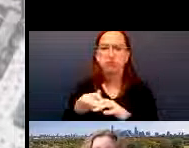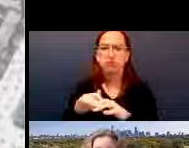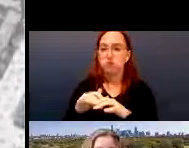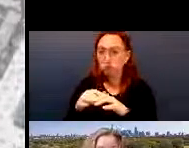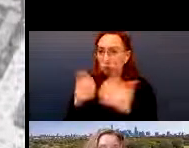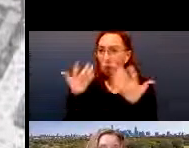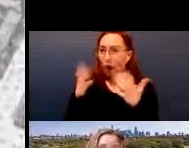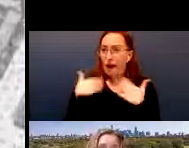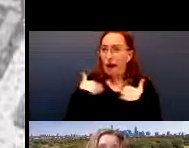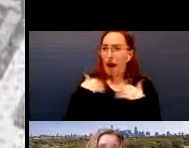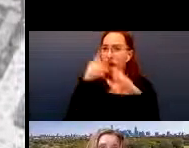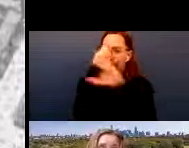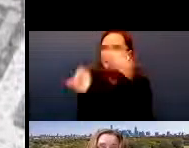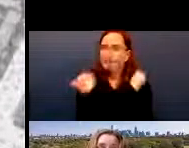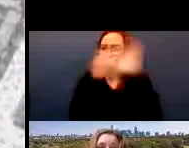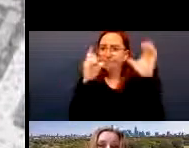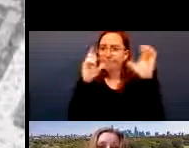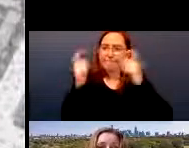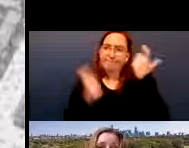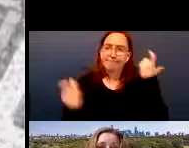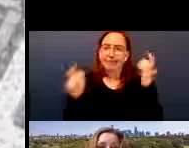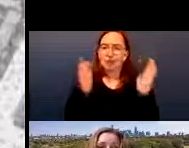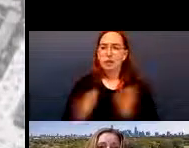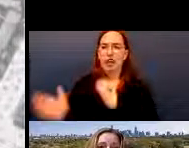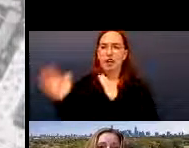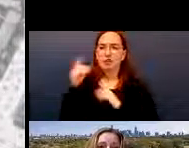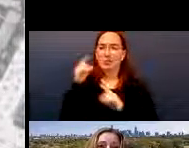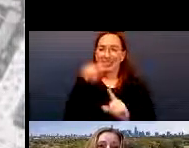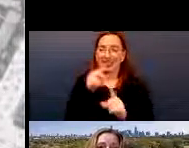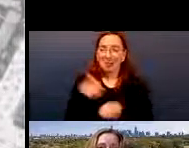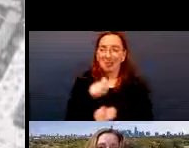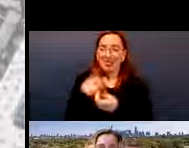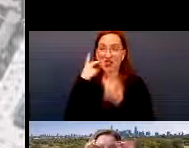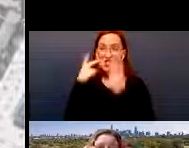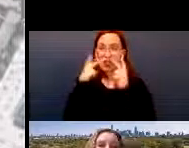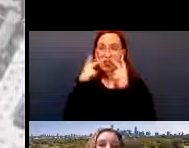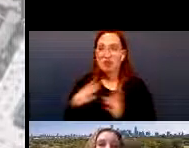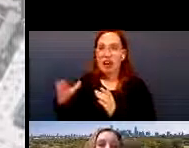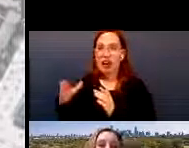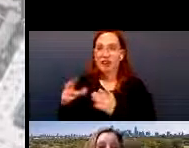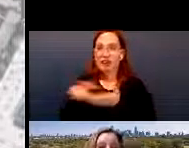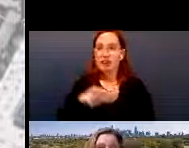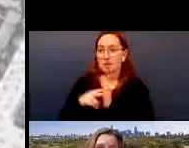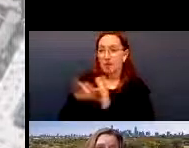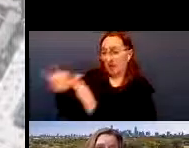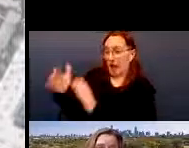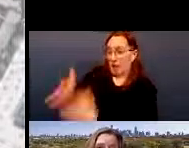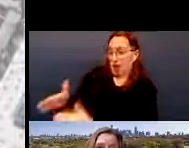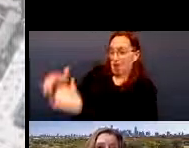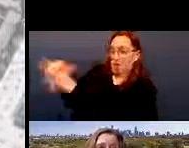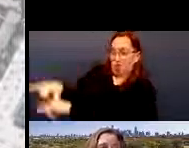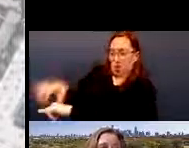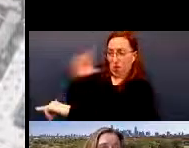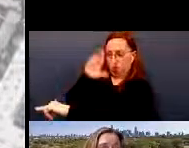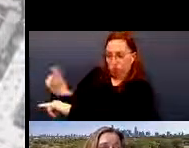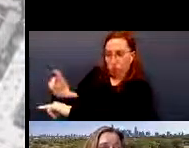pool. And so this vision plan is focusing on all areas outside of that master plan,